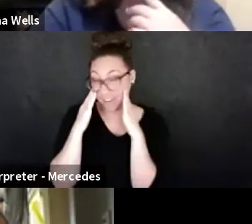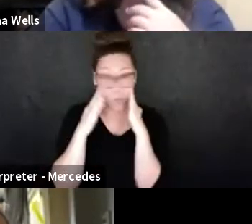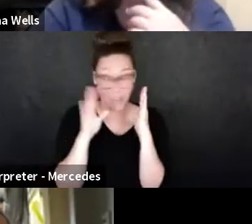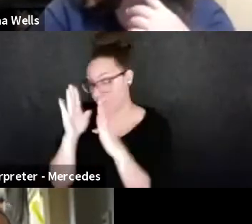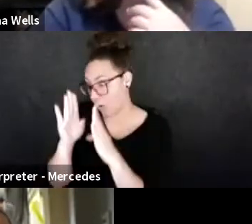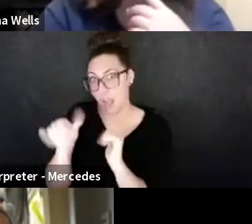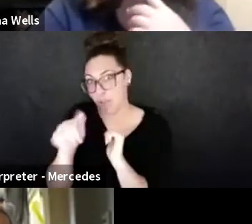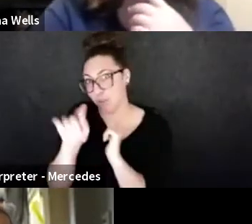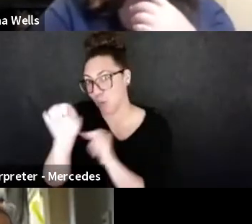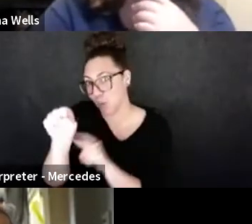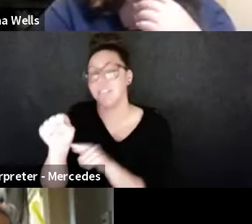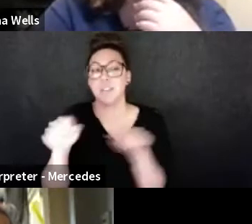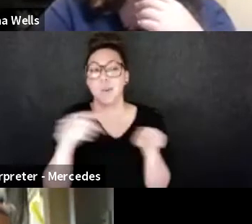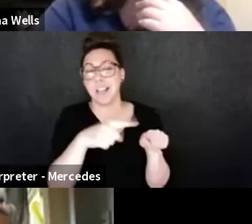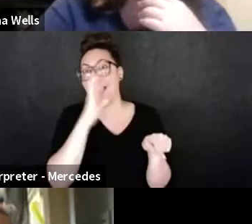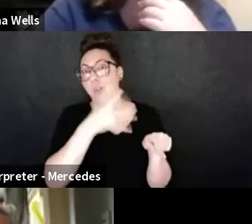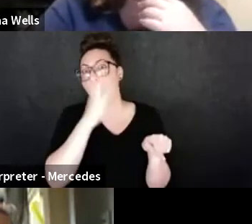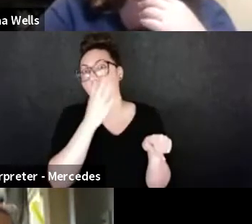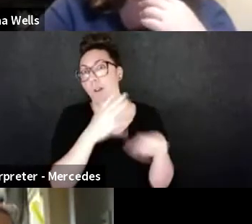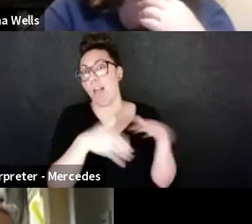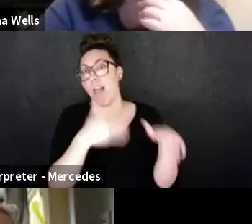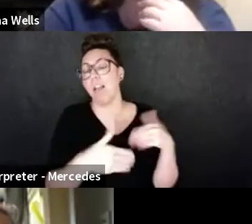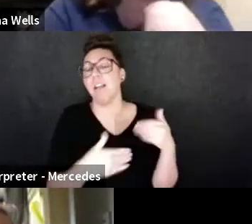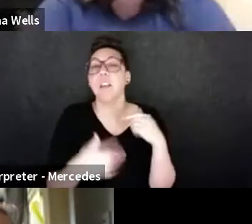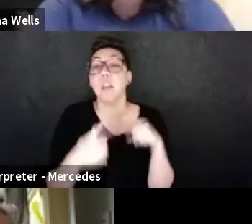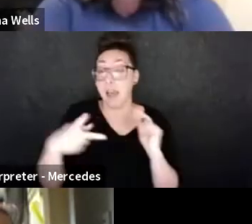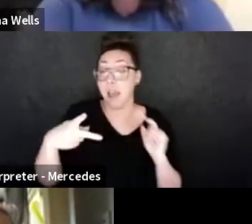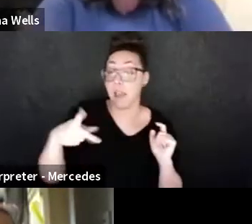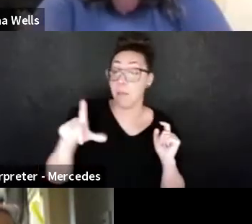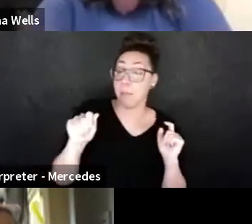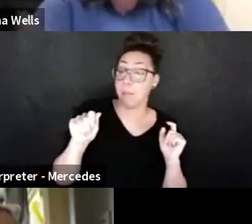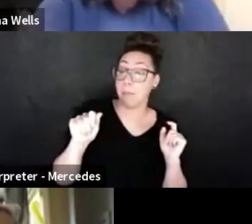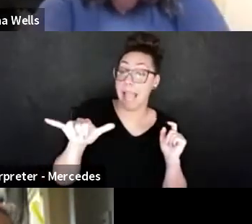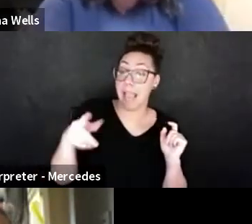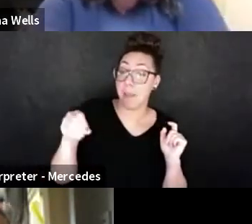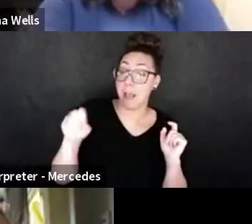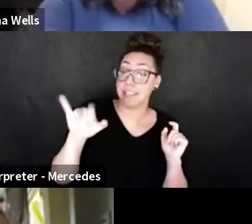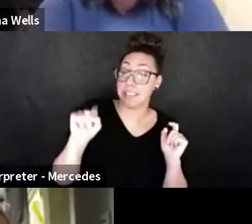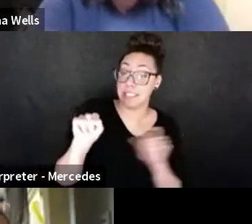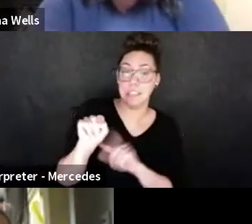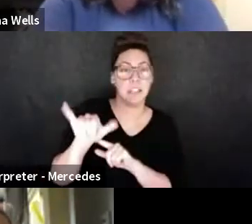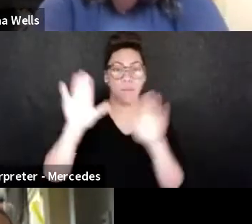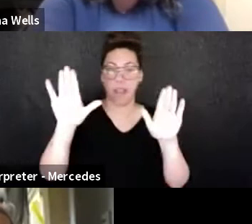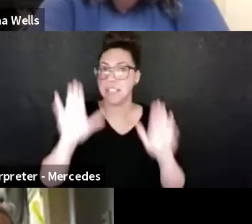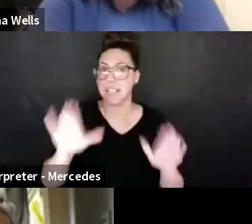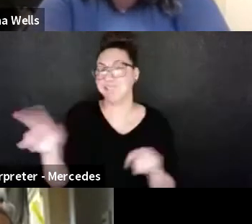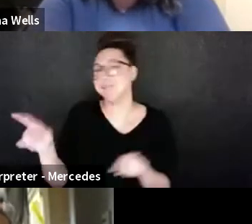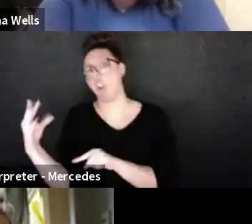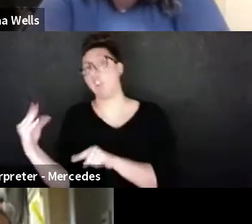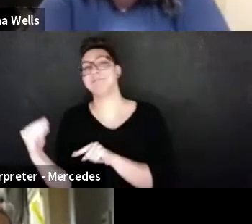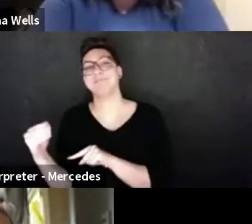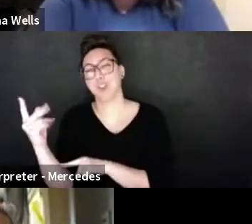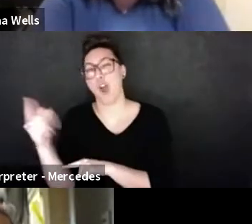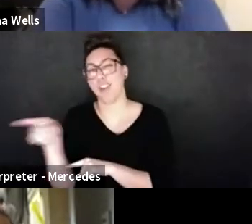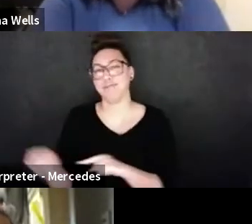were using the most. But that PlayPause is a fantastic tool where if you